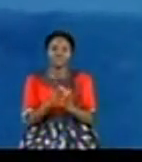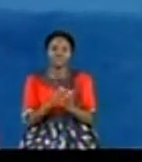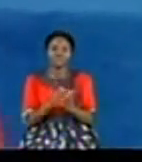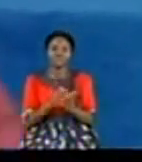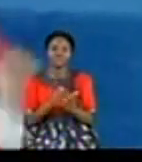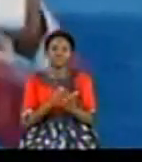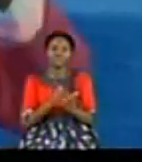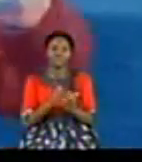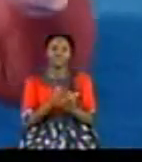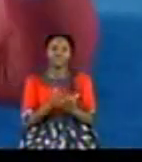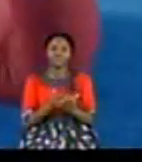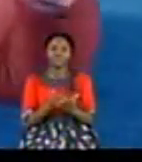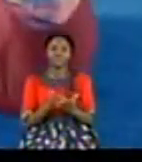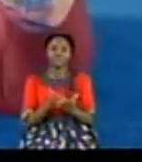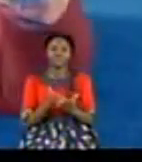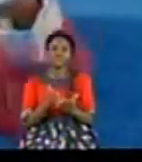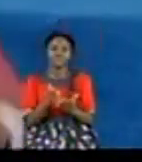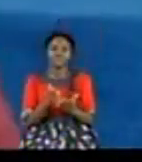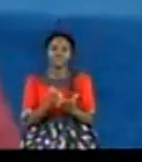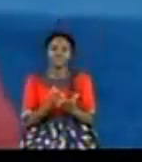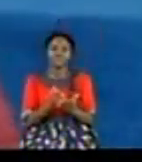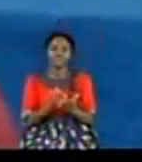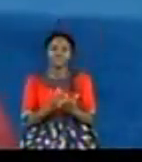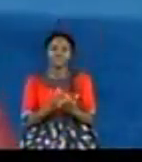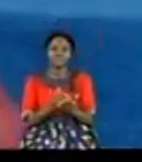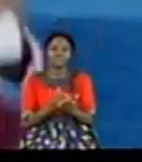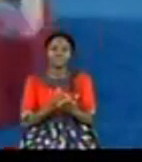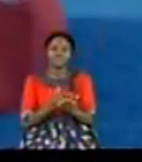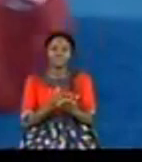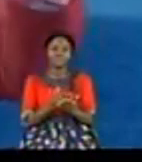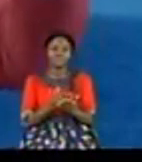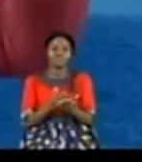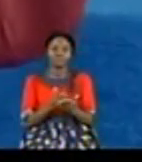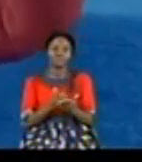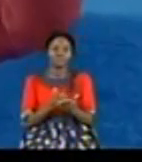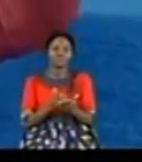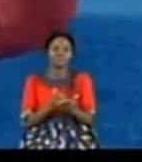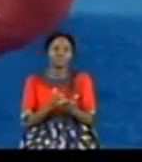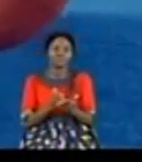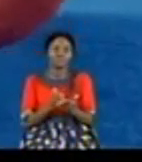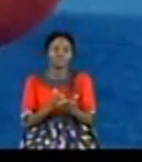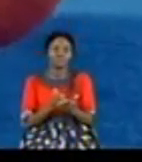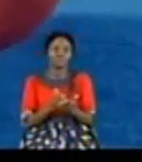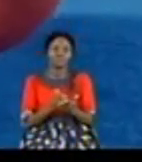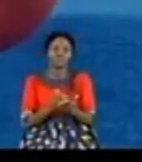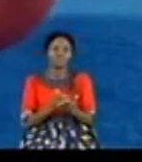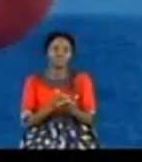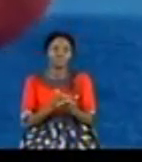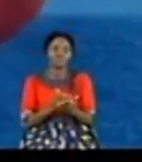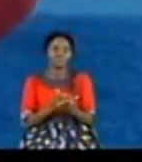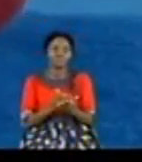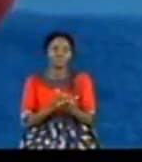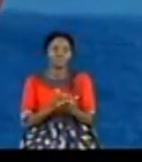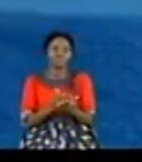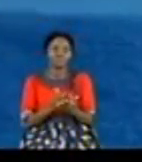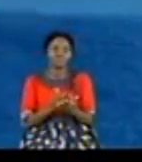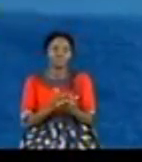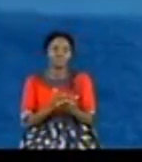Darkness you the need need a man to be the god you